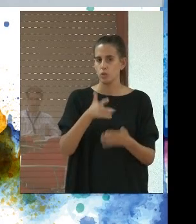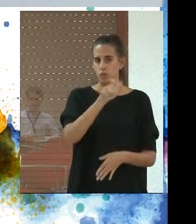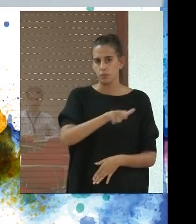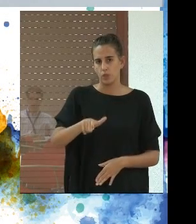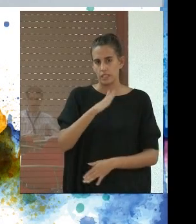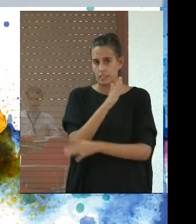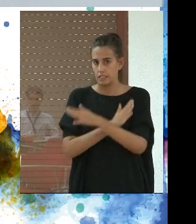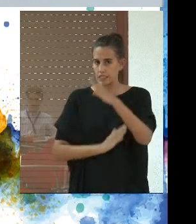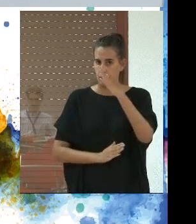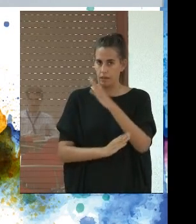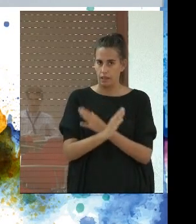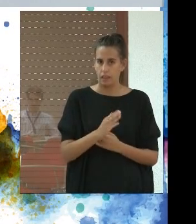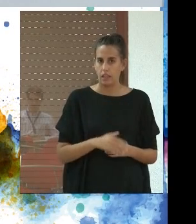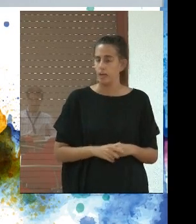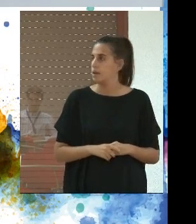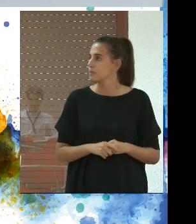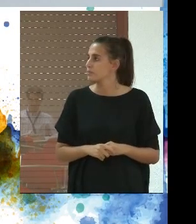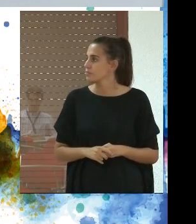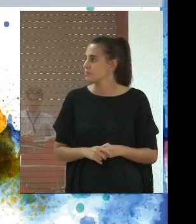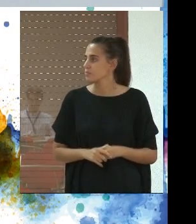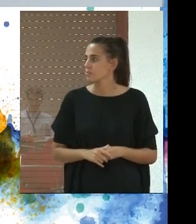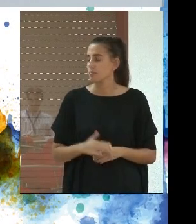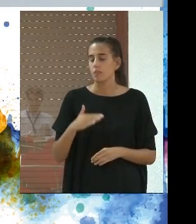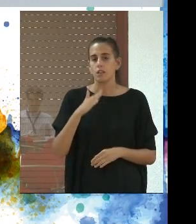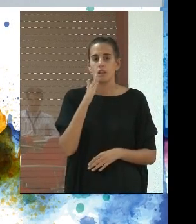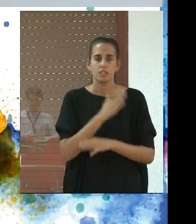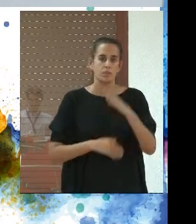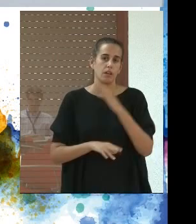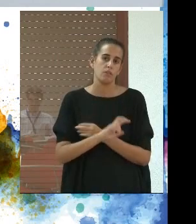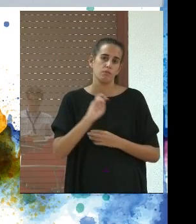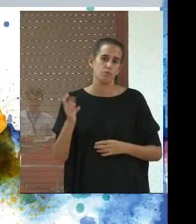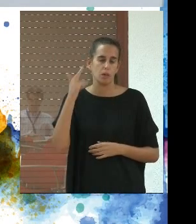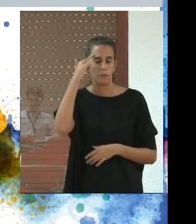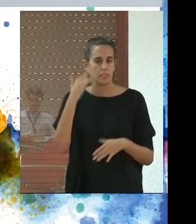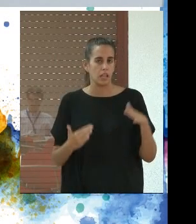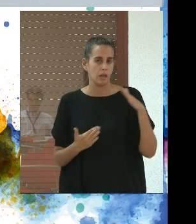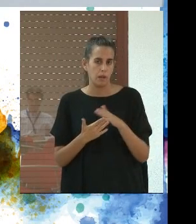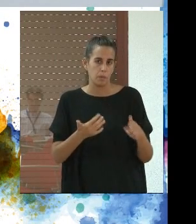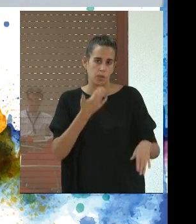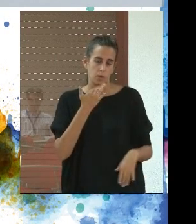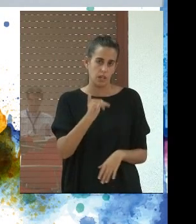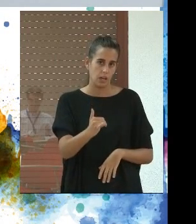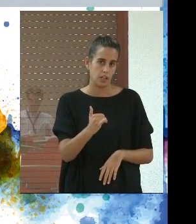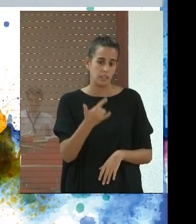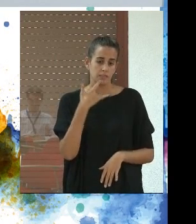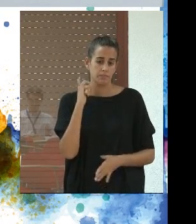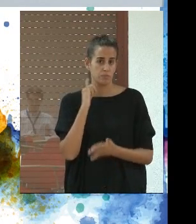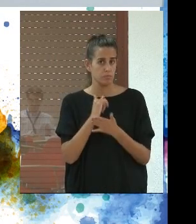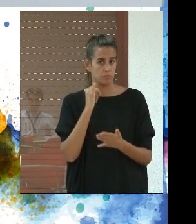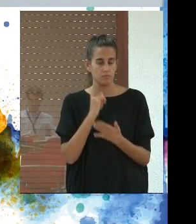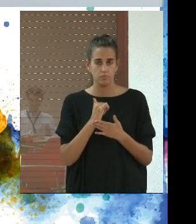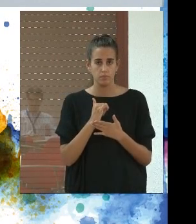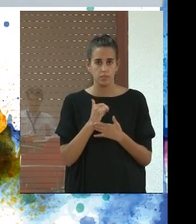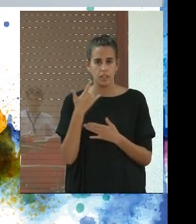his work. We have 8 disabled people suffering multiple sclerosis,